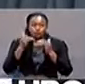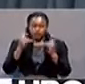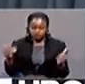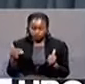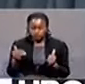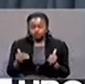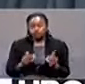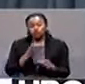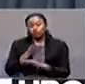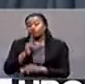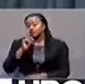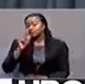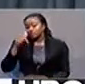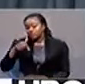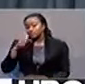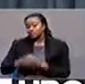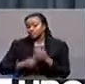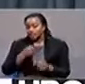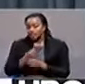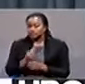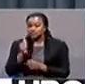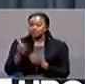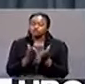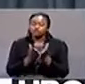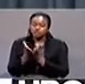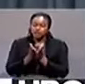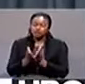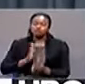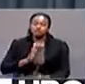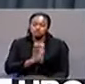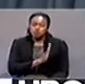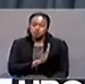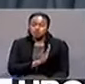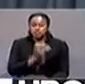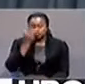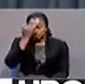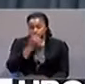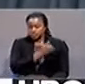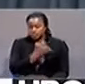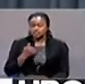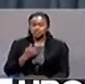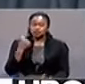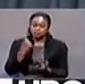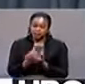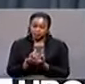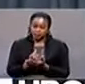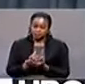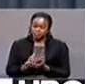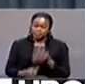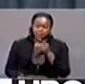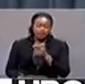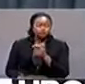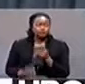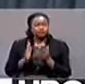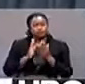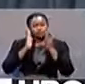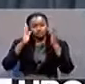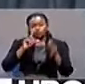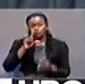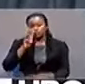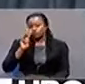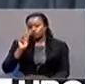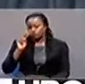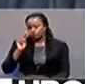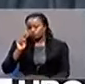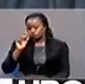over 17 years serving in the board of Centenary Bank. The late Archbishop Cyprian